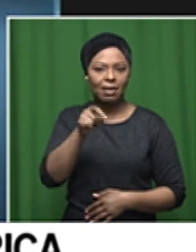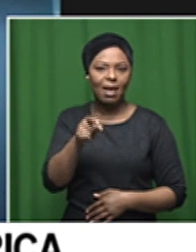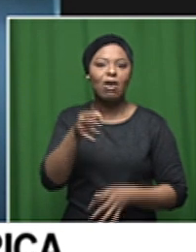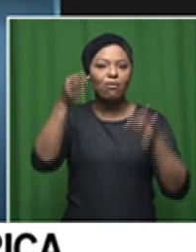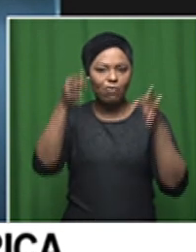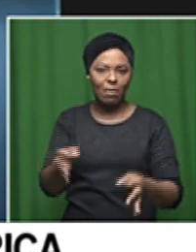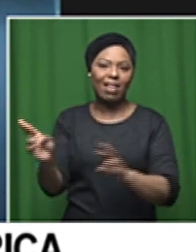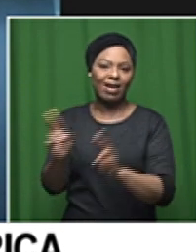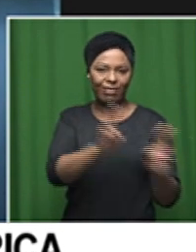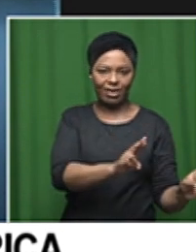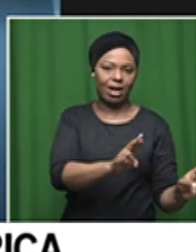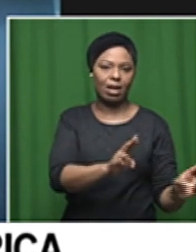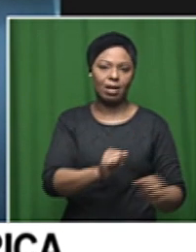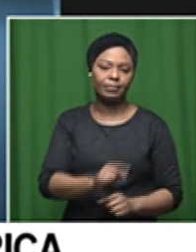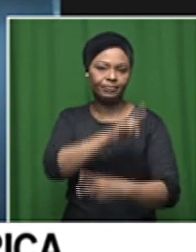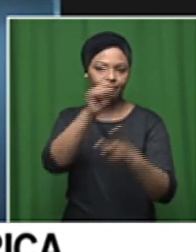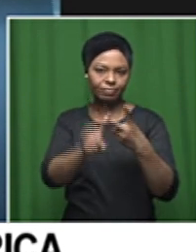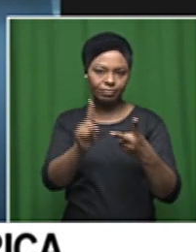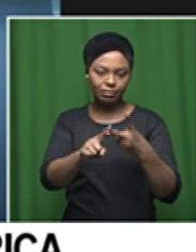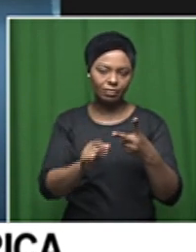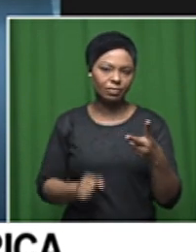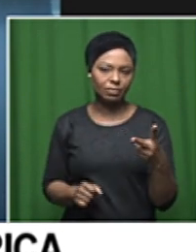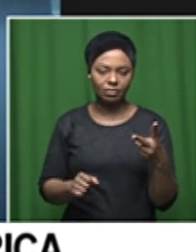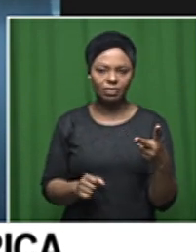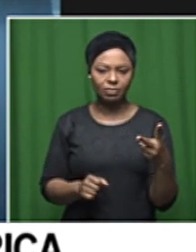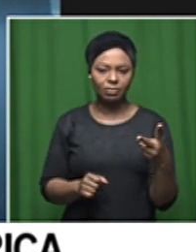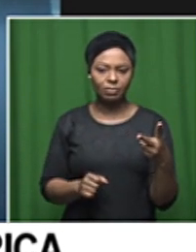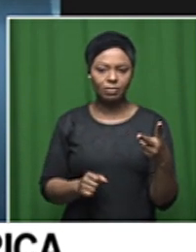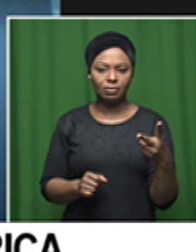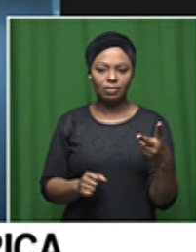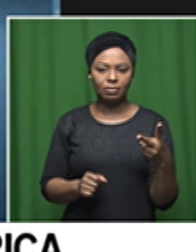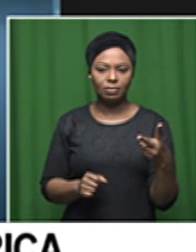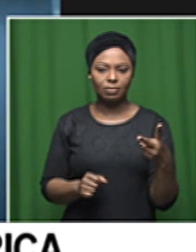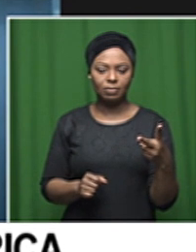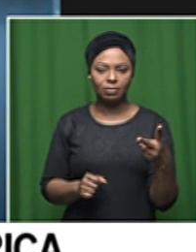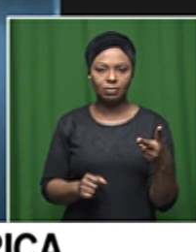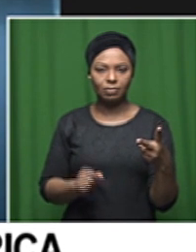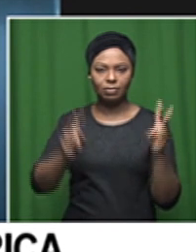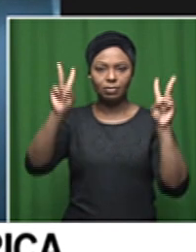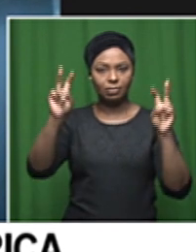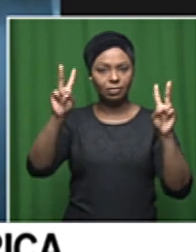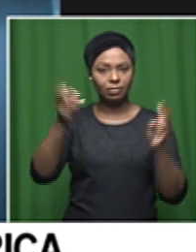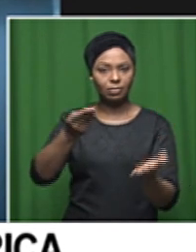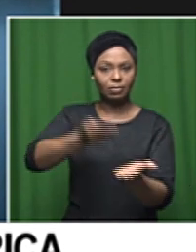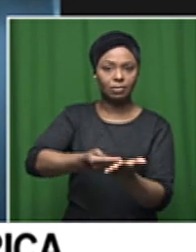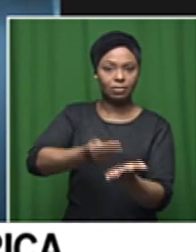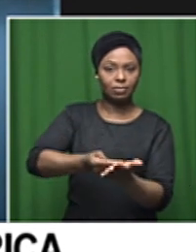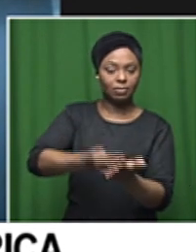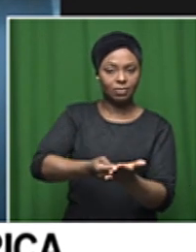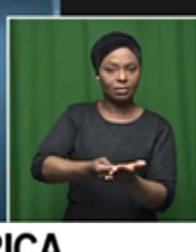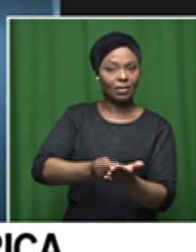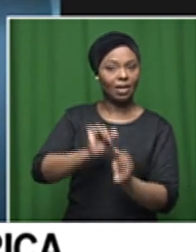that one. The second one is the issue of availability of